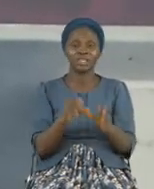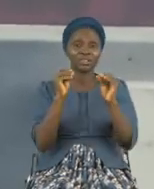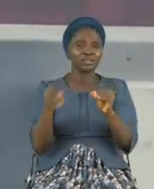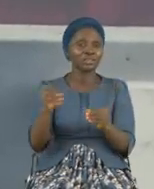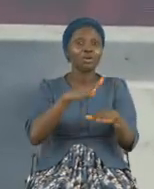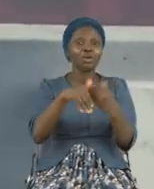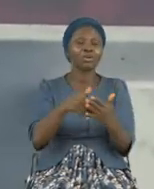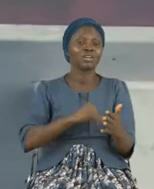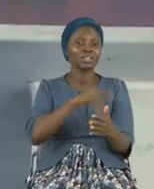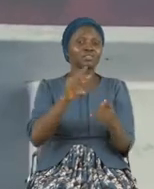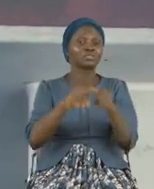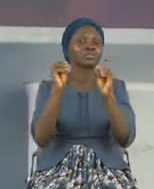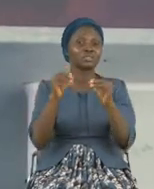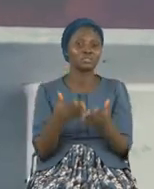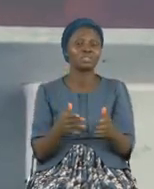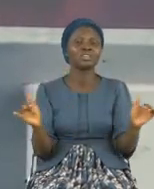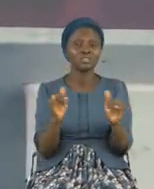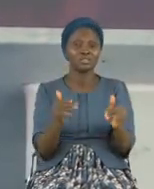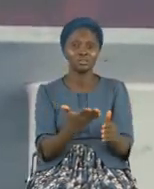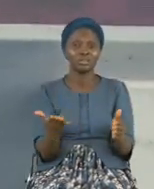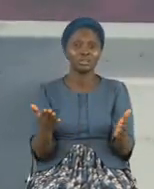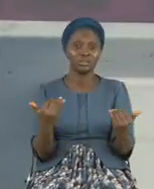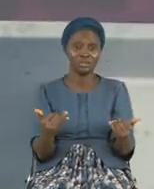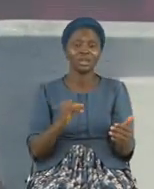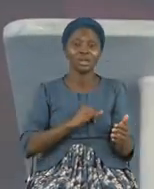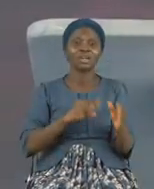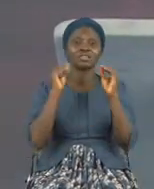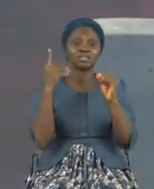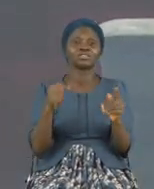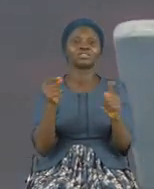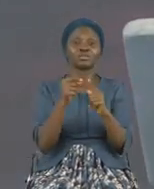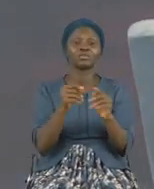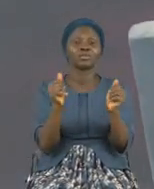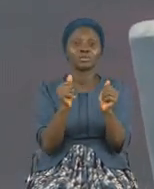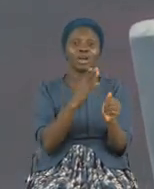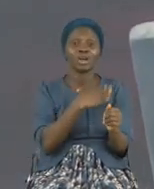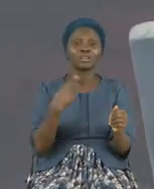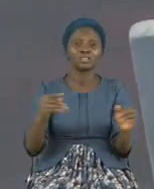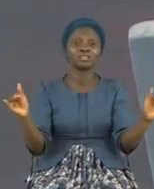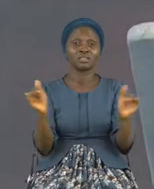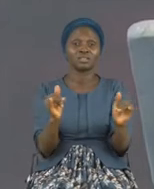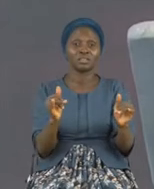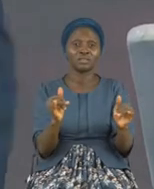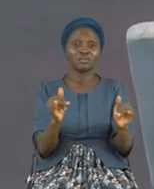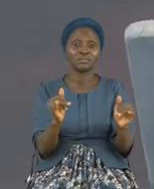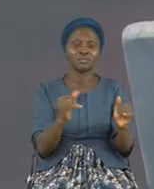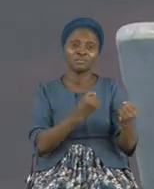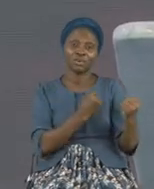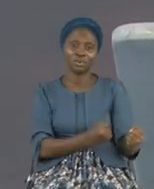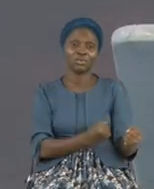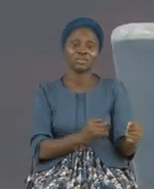now. I teach the word. And the same courage. And the same conscience. And